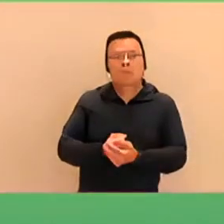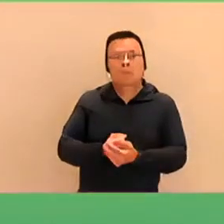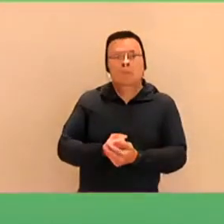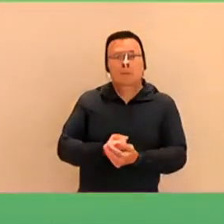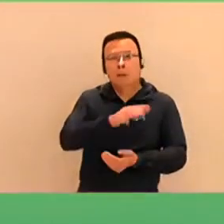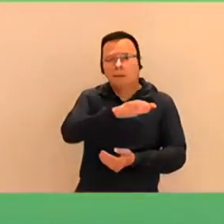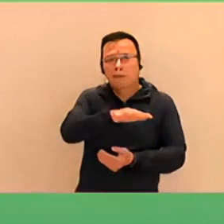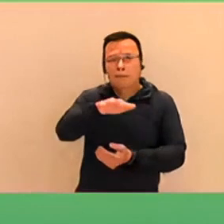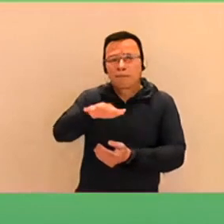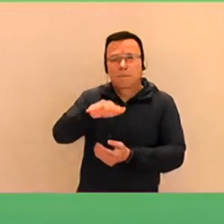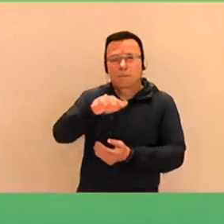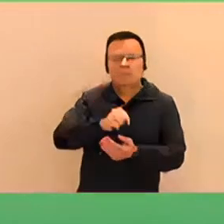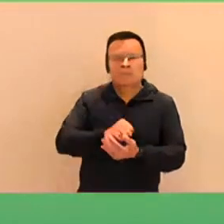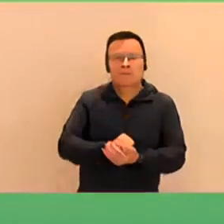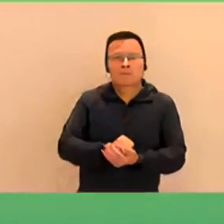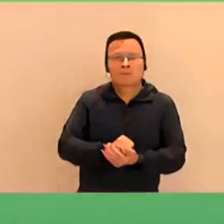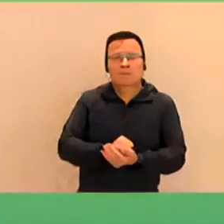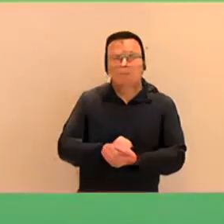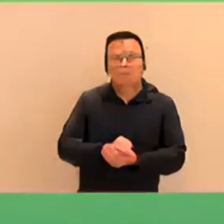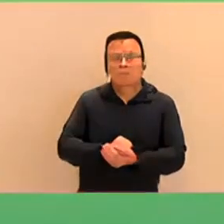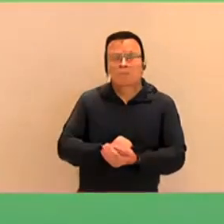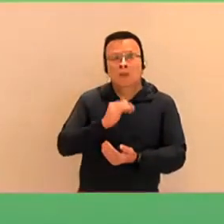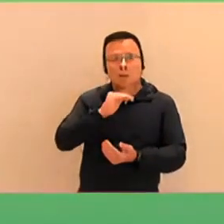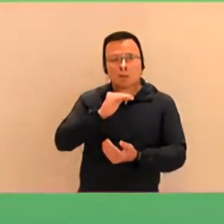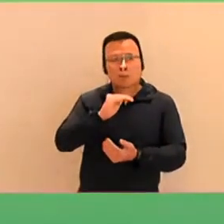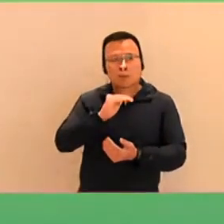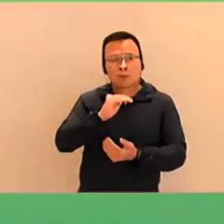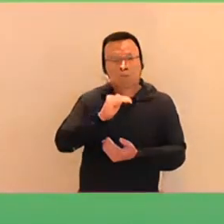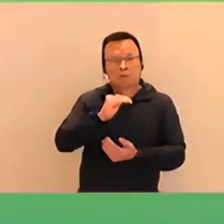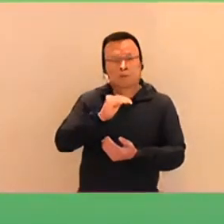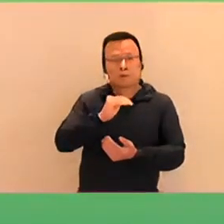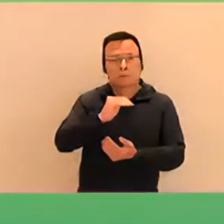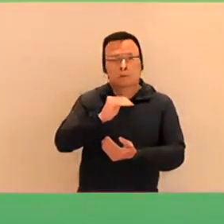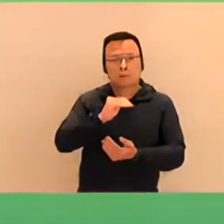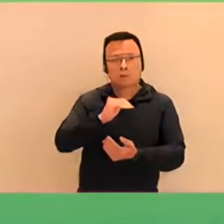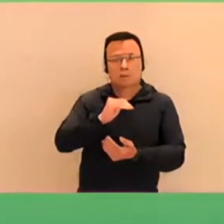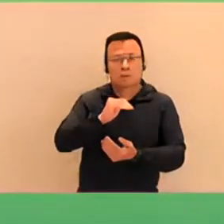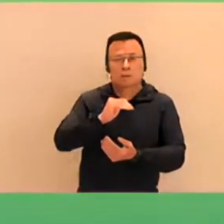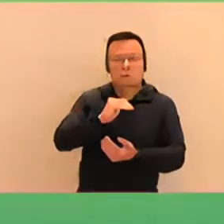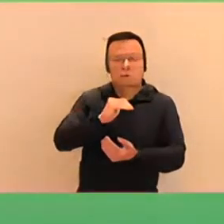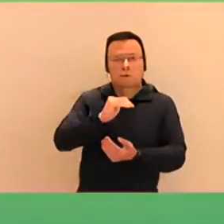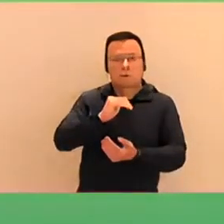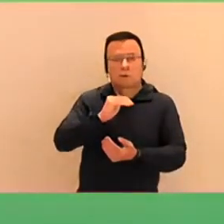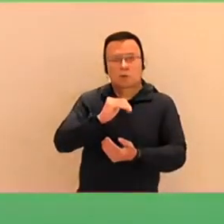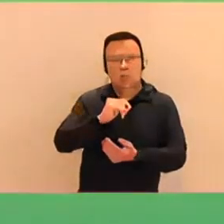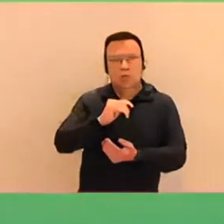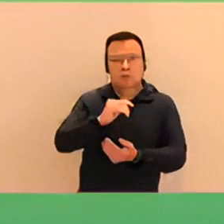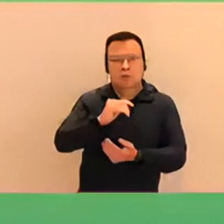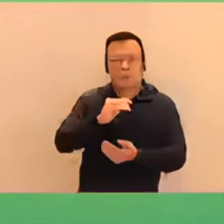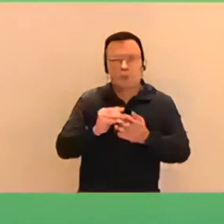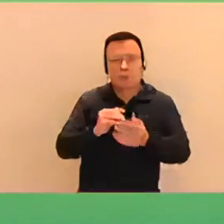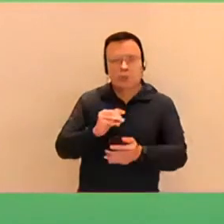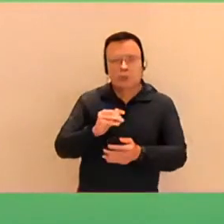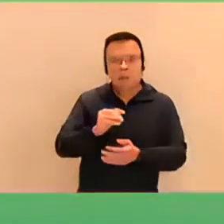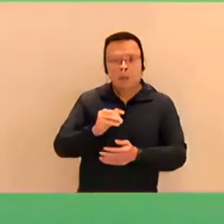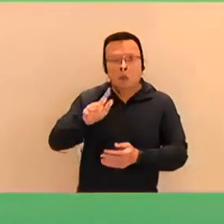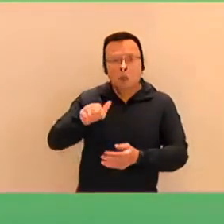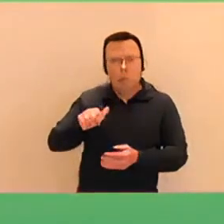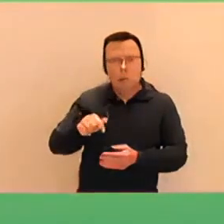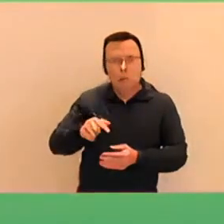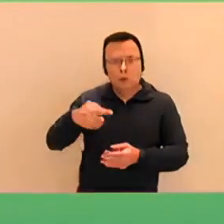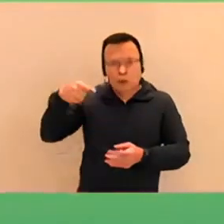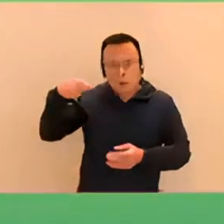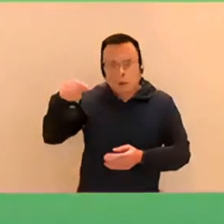the heat pump system be operated, we try to measure the